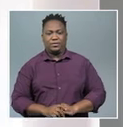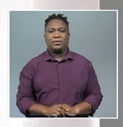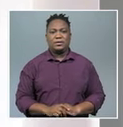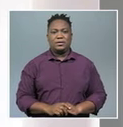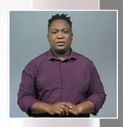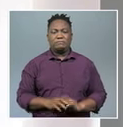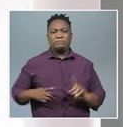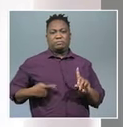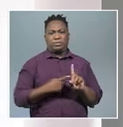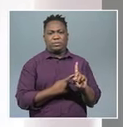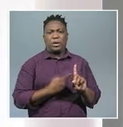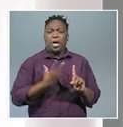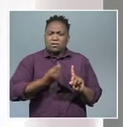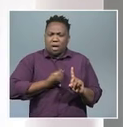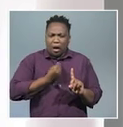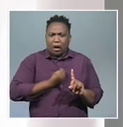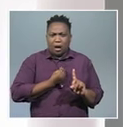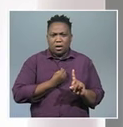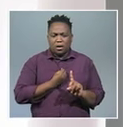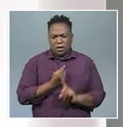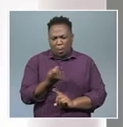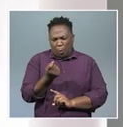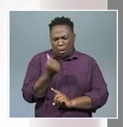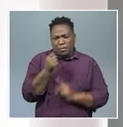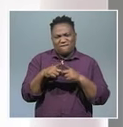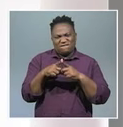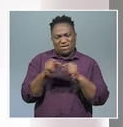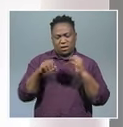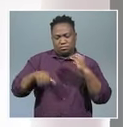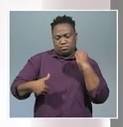Young and on the verge of finishing his studies,